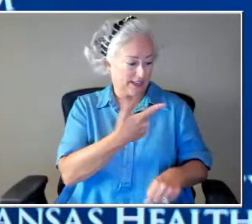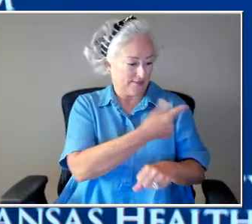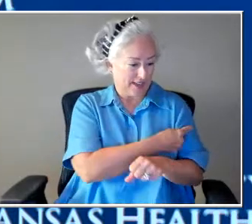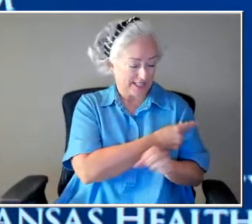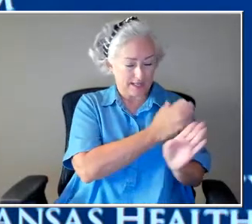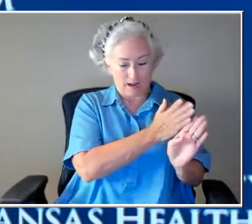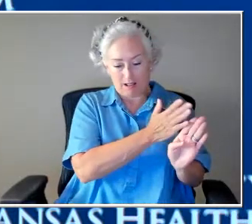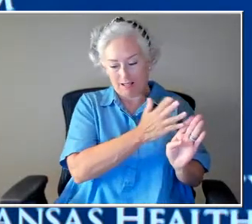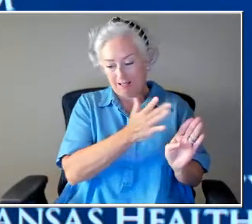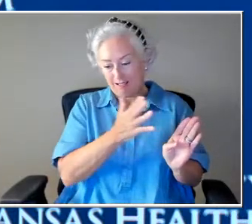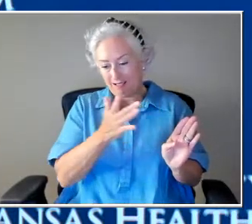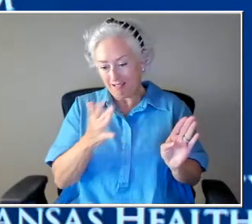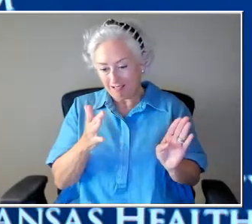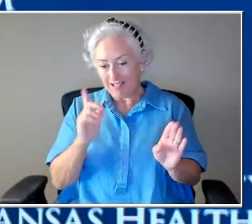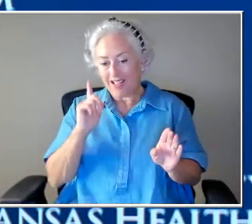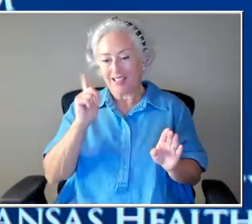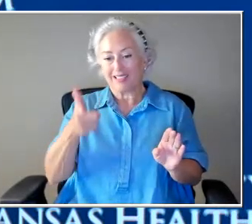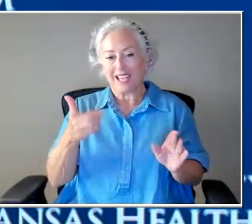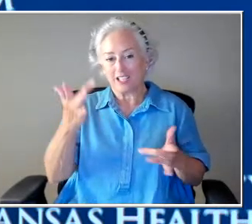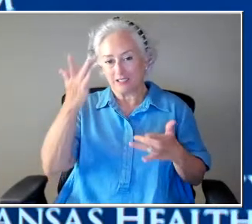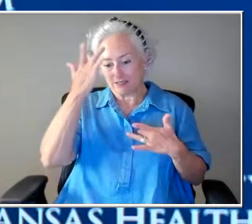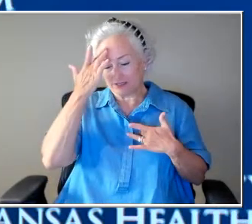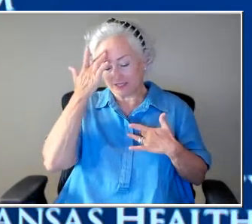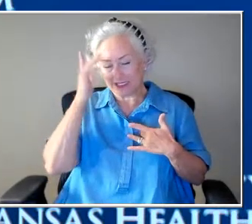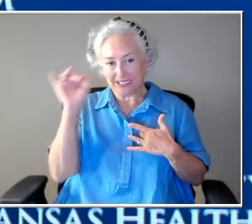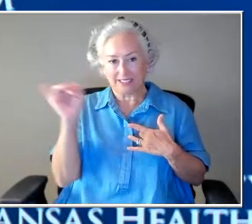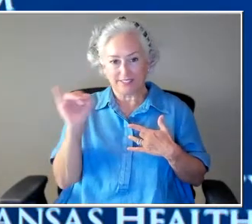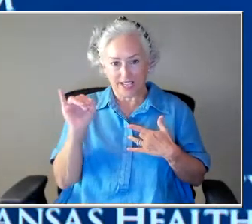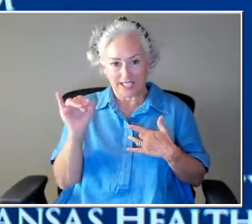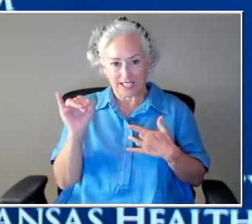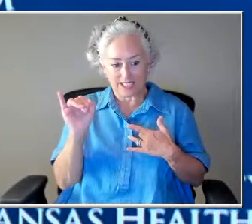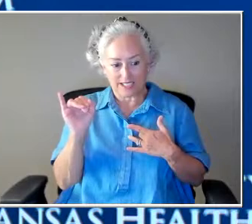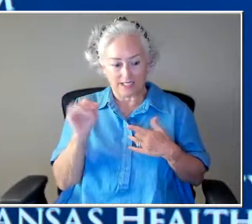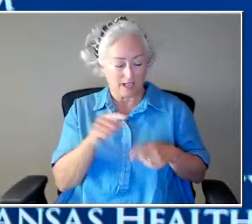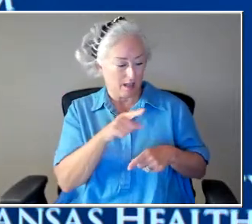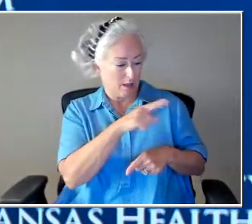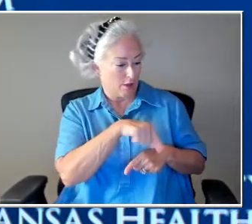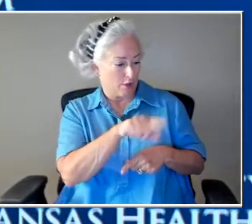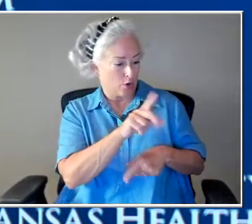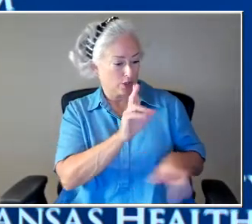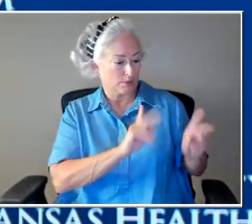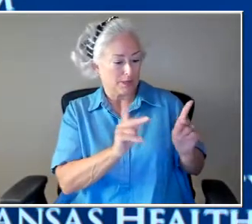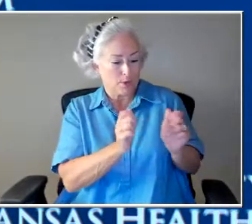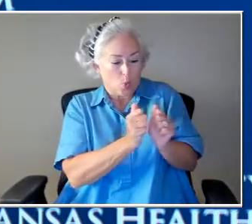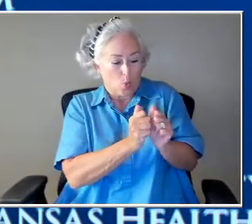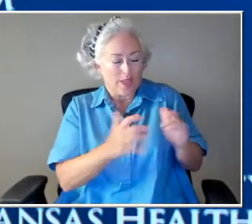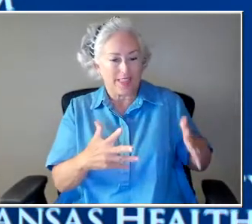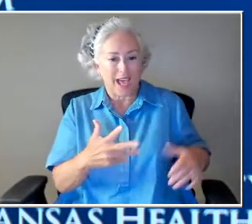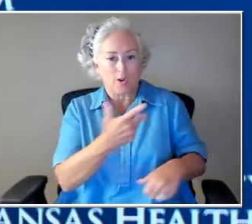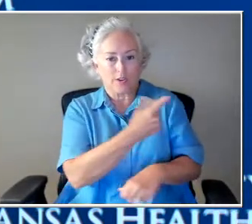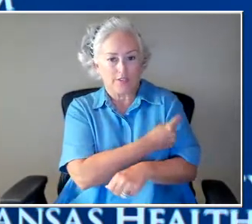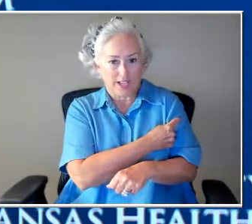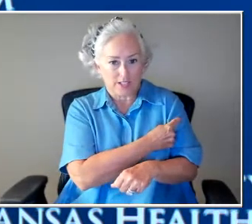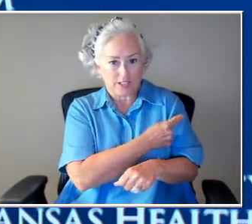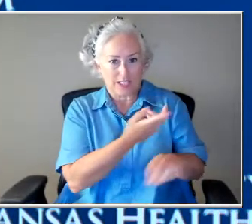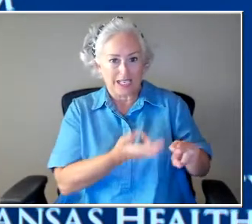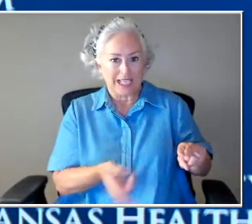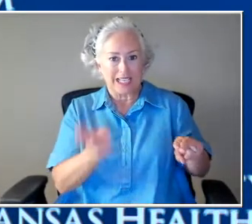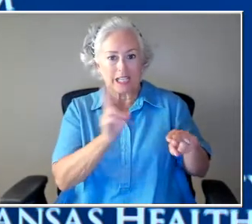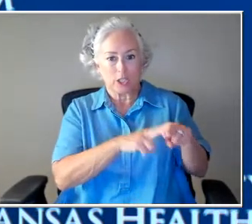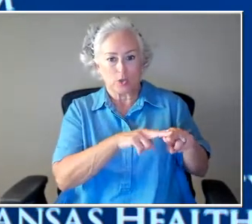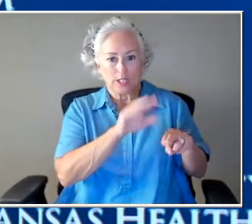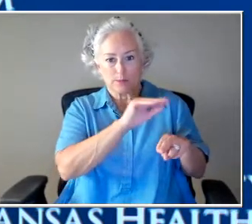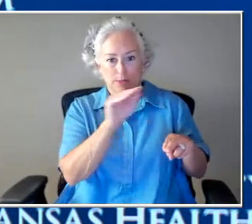infected. They also saw that those people who did not get vaccinated but had infection had slightly increased rates of mental illness